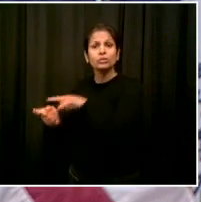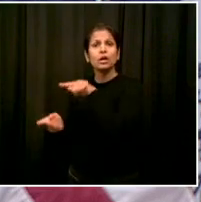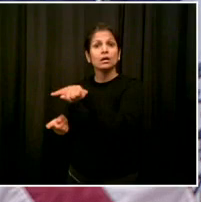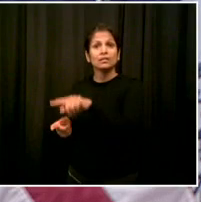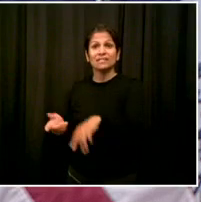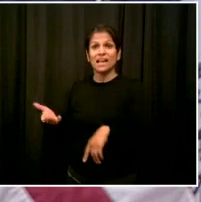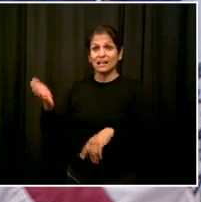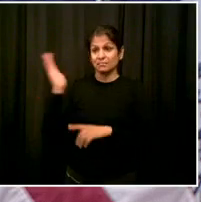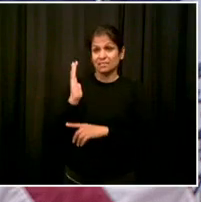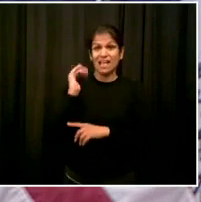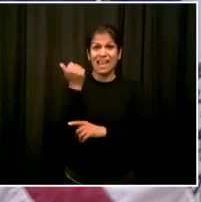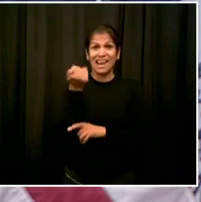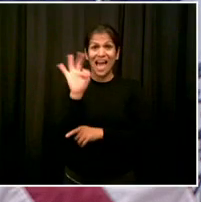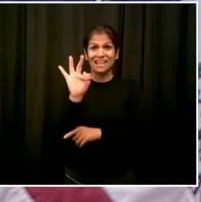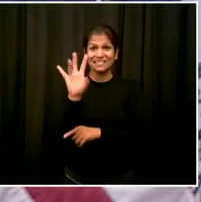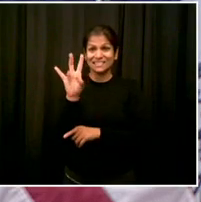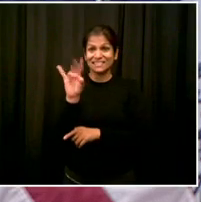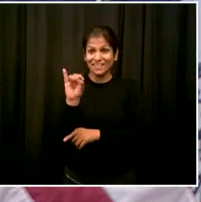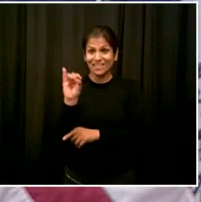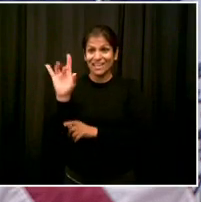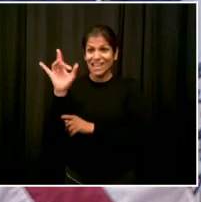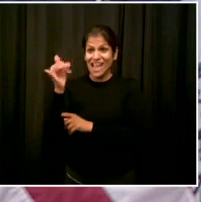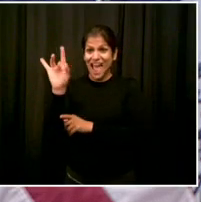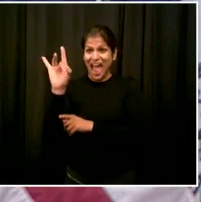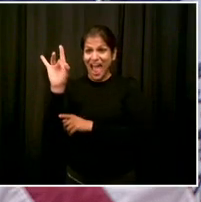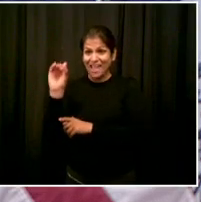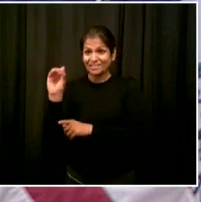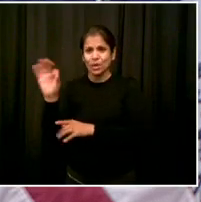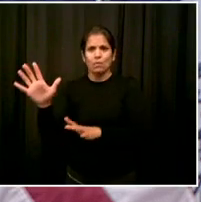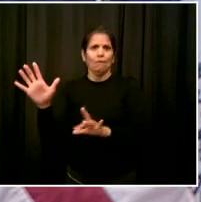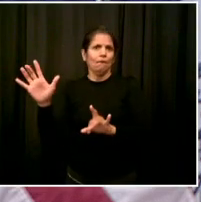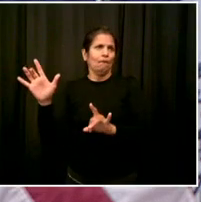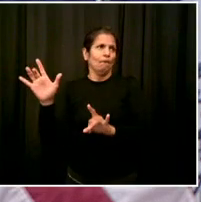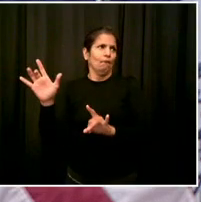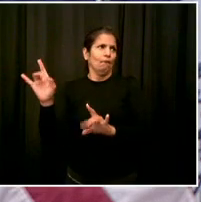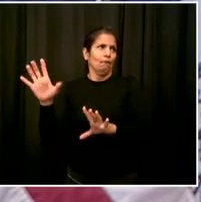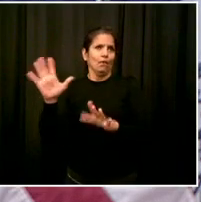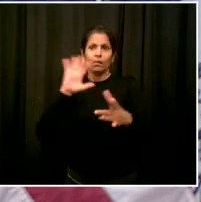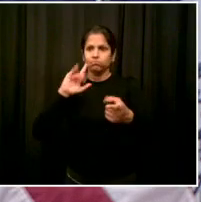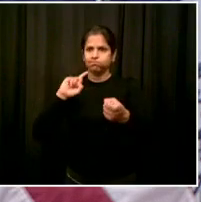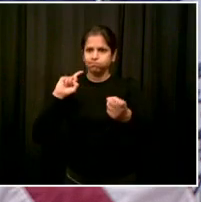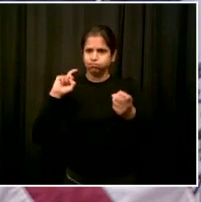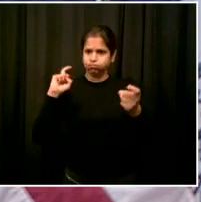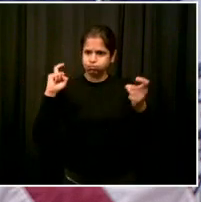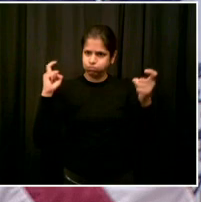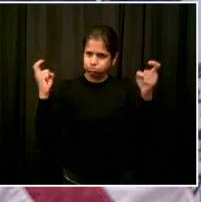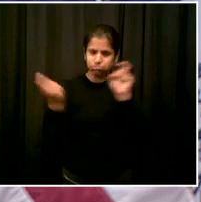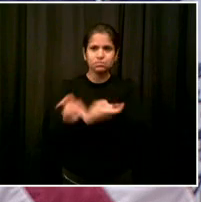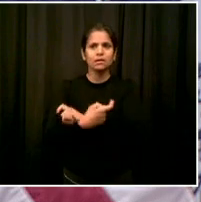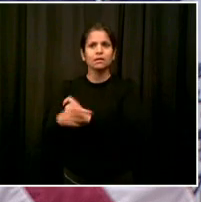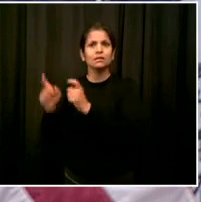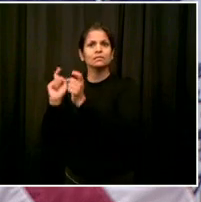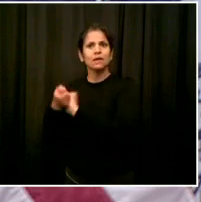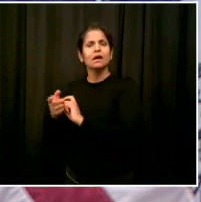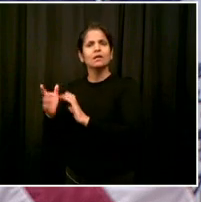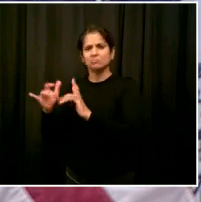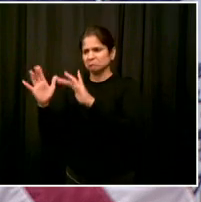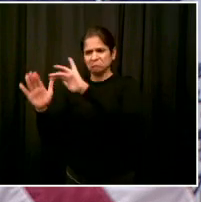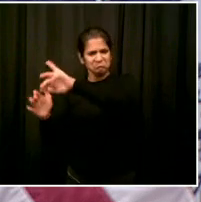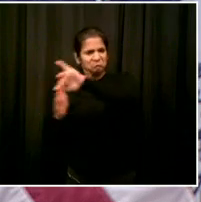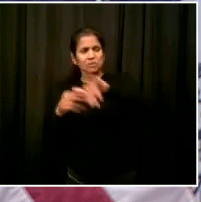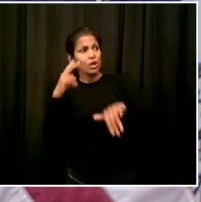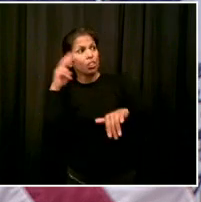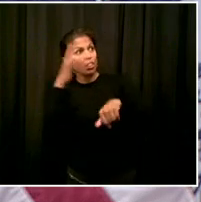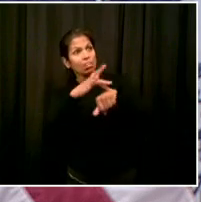CompStat started. I'm only going to look at the last 6-7 years. We have found that the culture can and must change. That